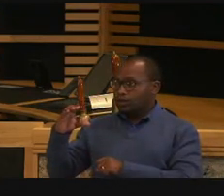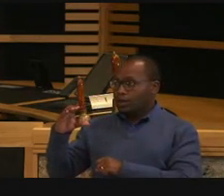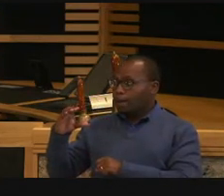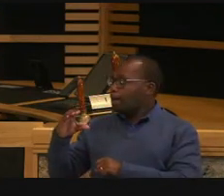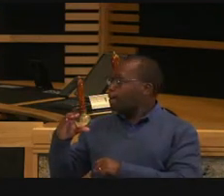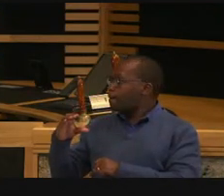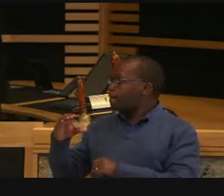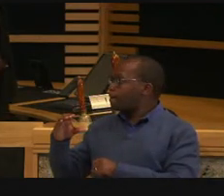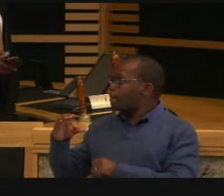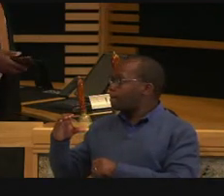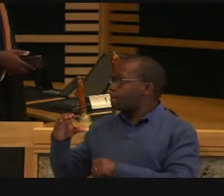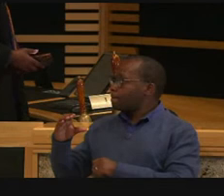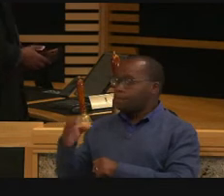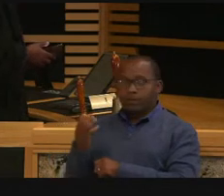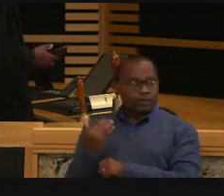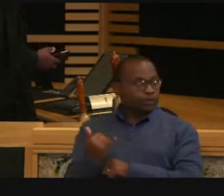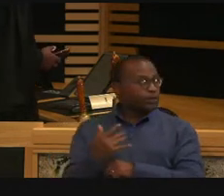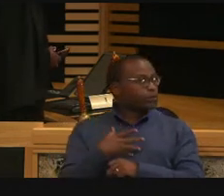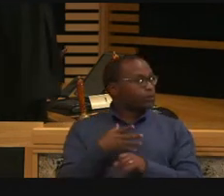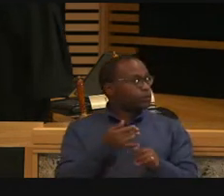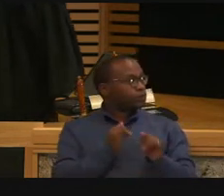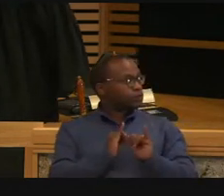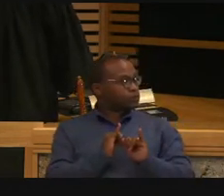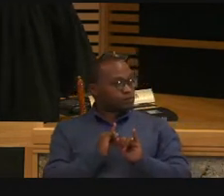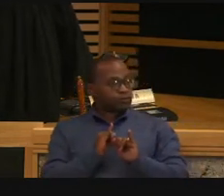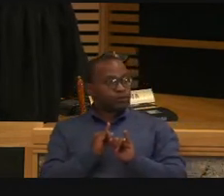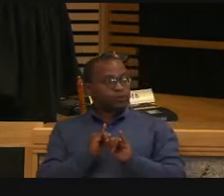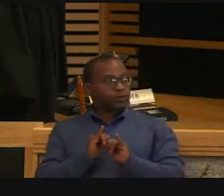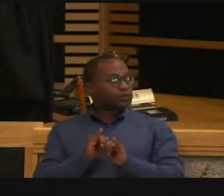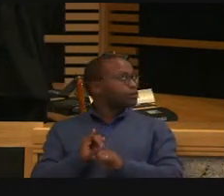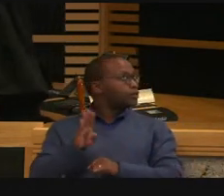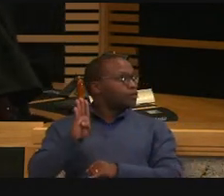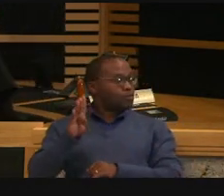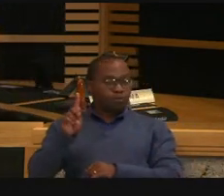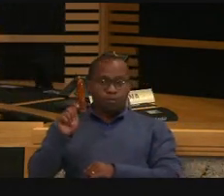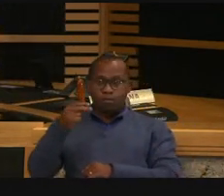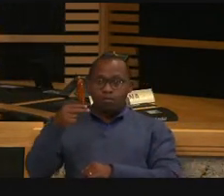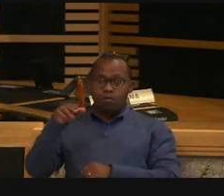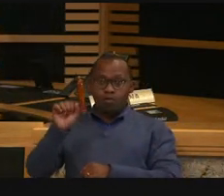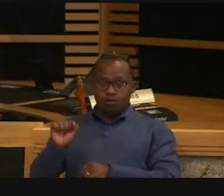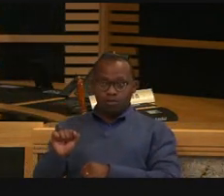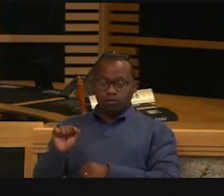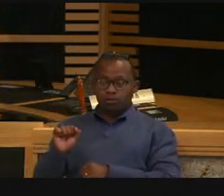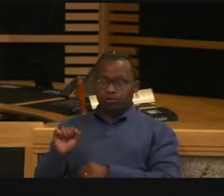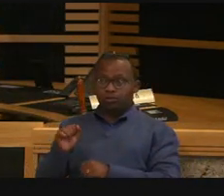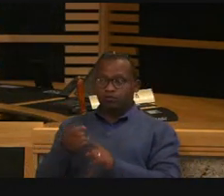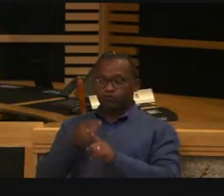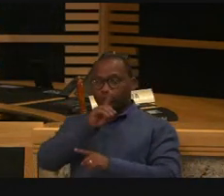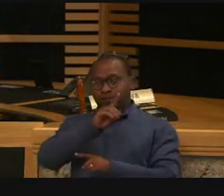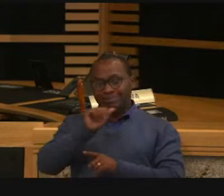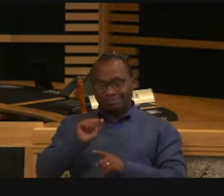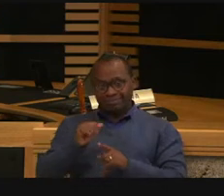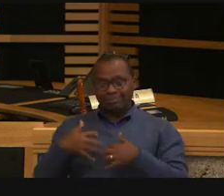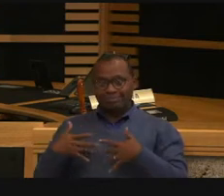None. I will now invite Democratic Alliance, Honorable Botha, to start the debate.